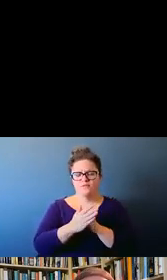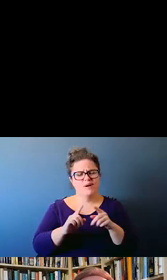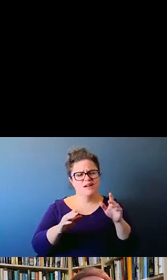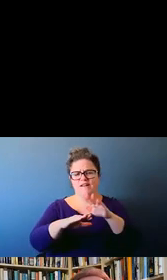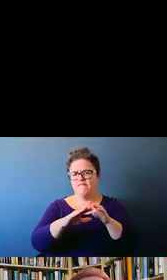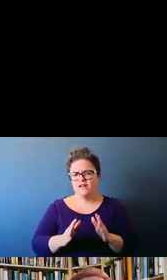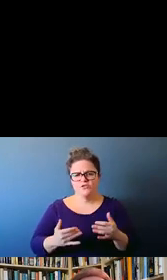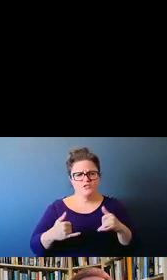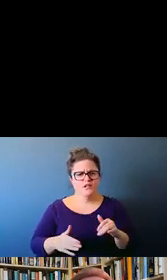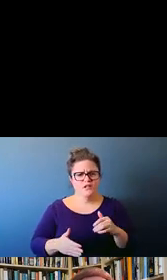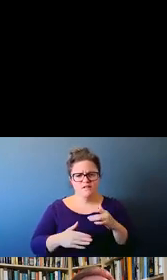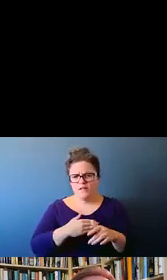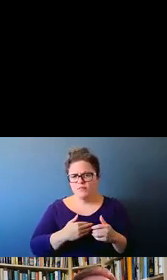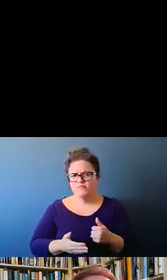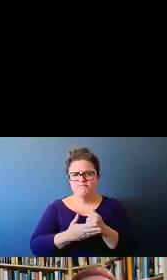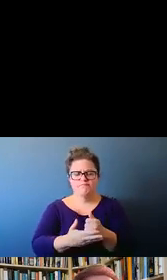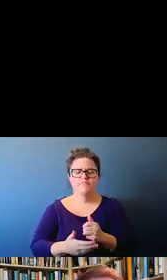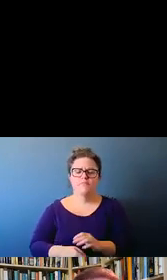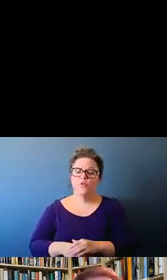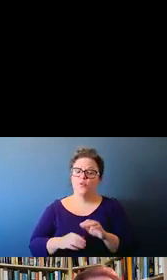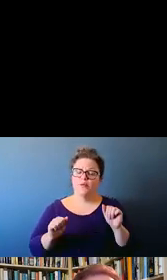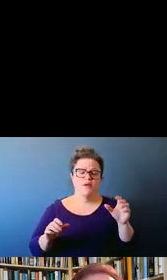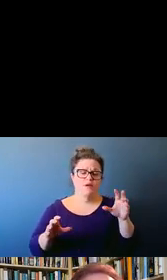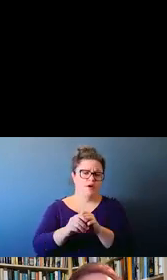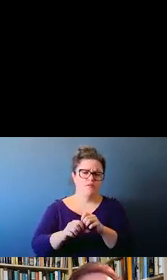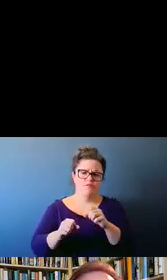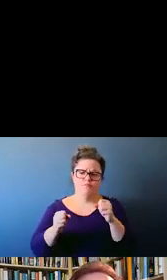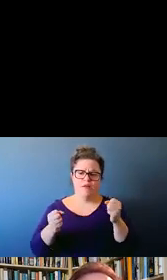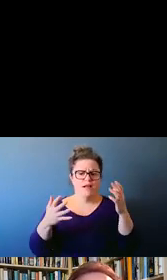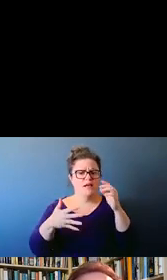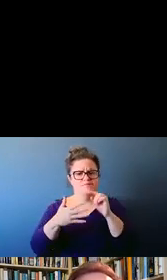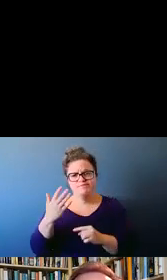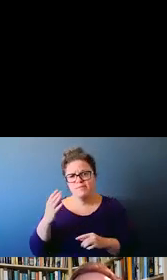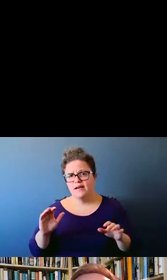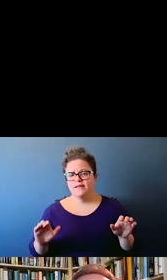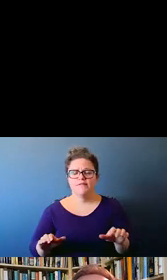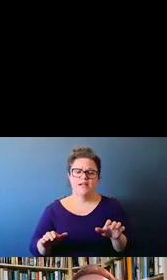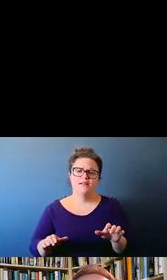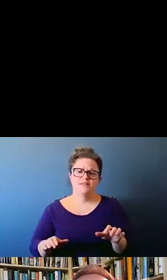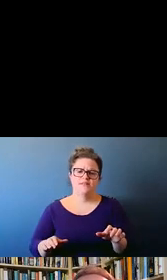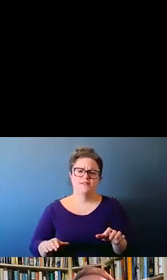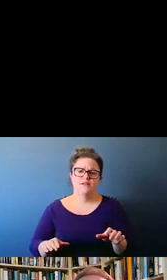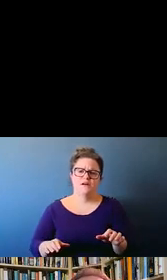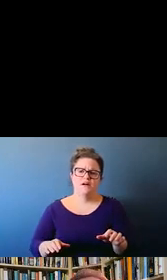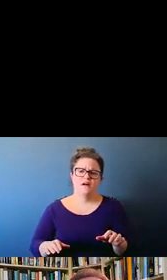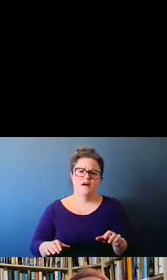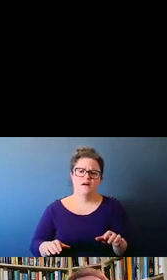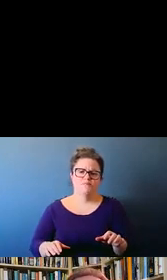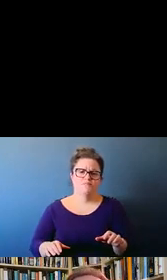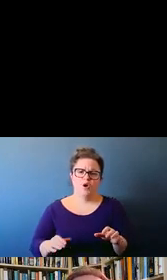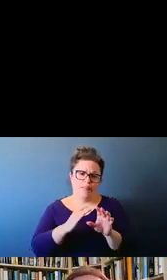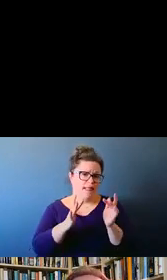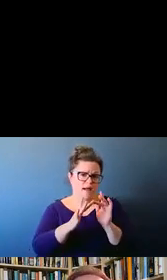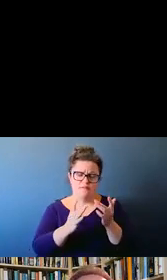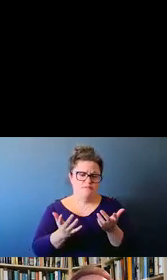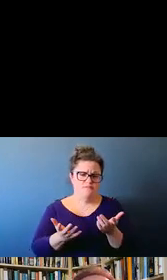can be part of a number of activities that have made the shift to online, like so many things have done. And this will still give you a